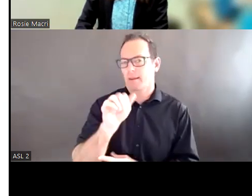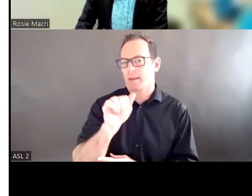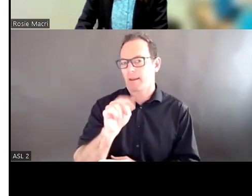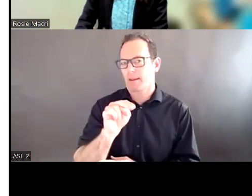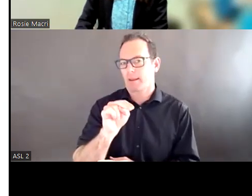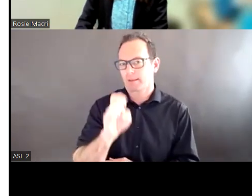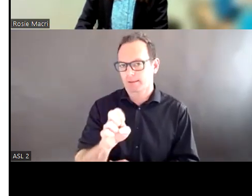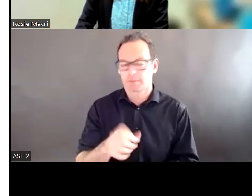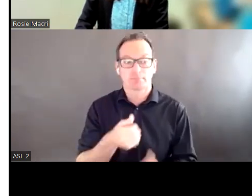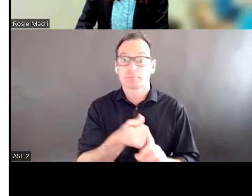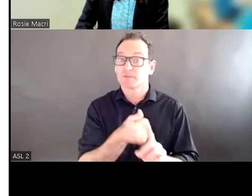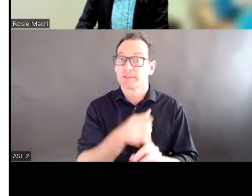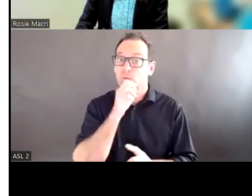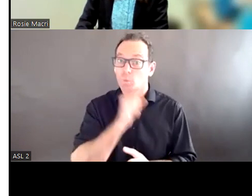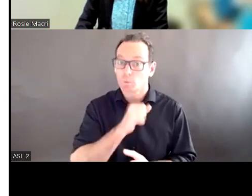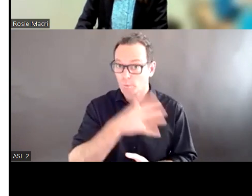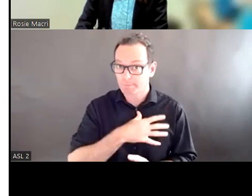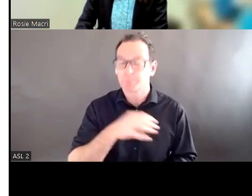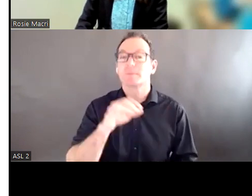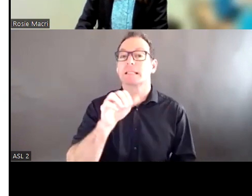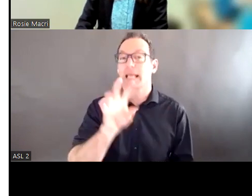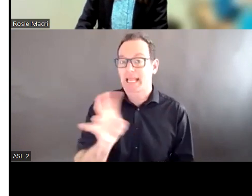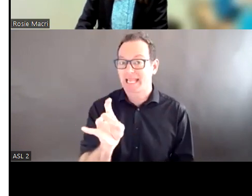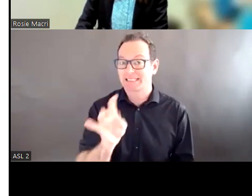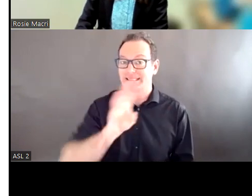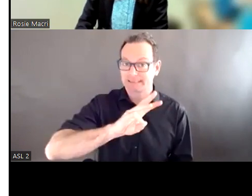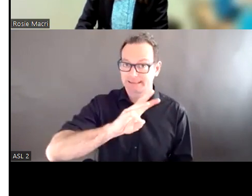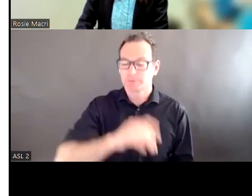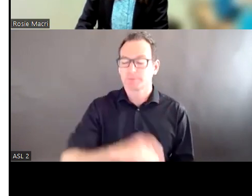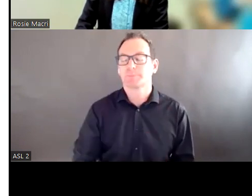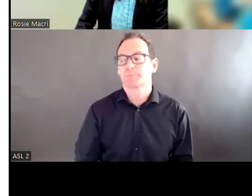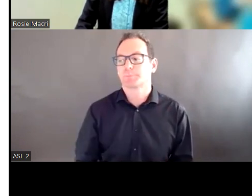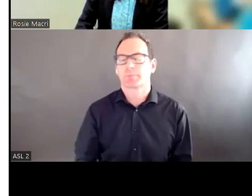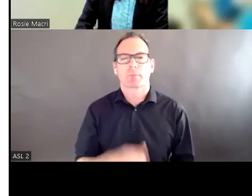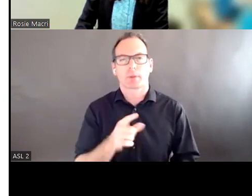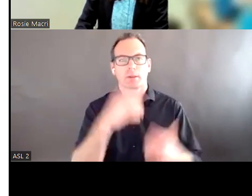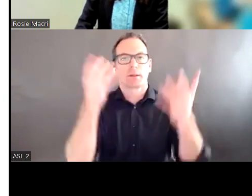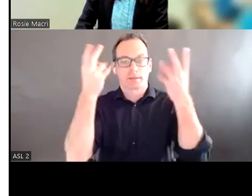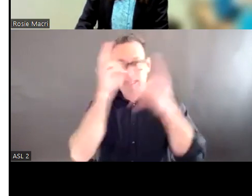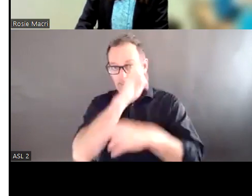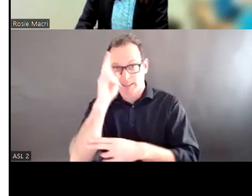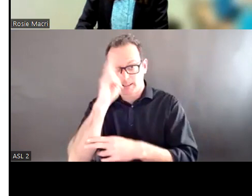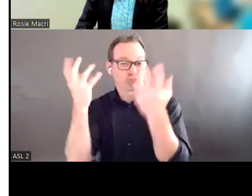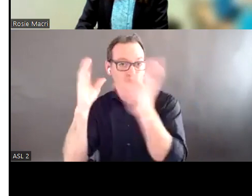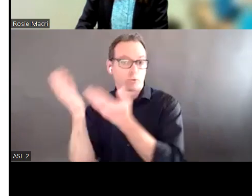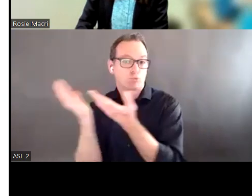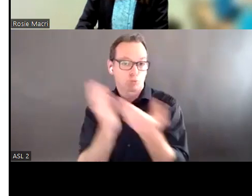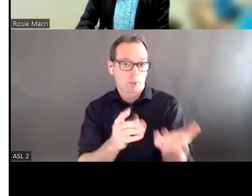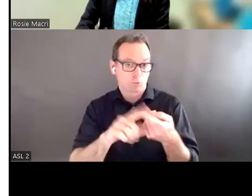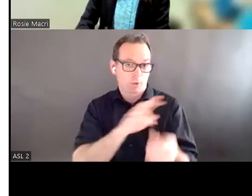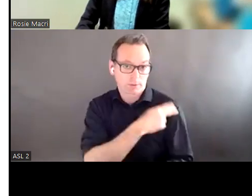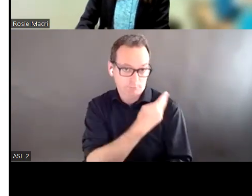an 86-year-old woman. She has arrived at the hospital by ambulance. Her friend